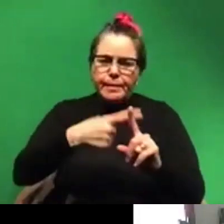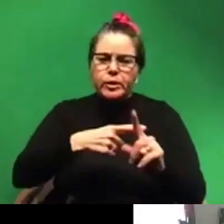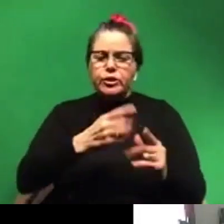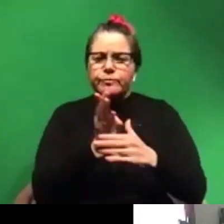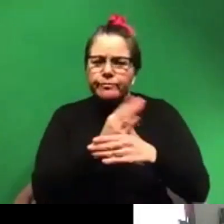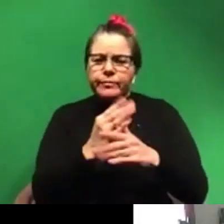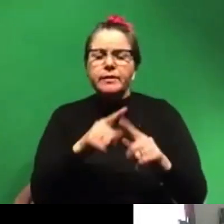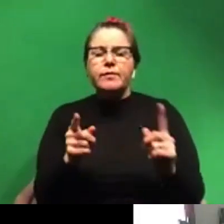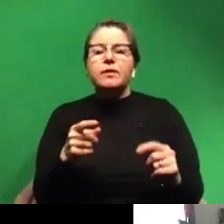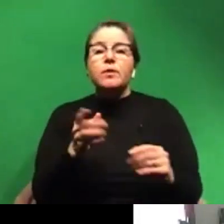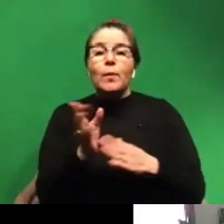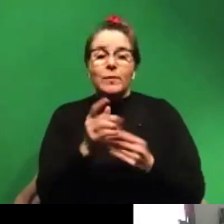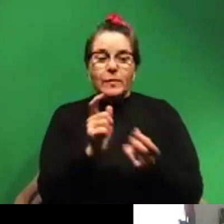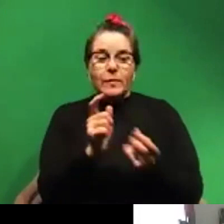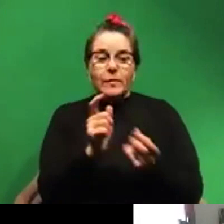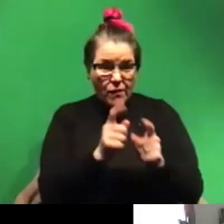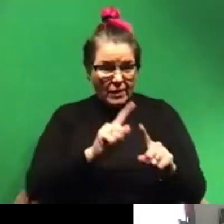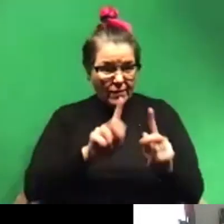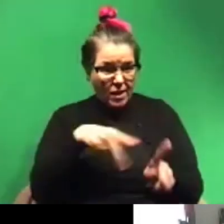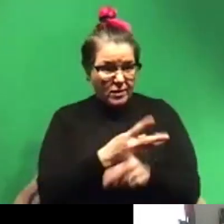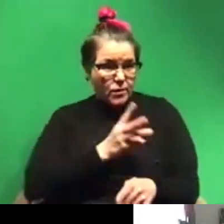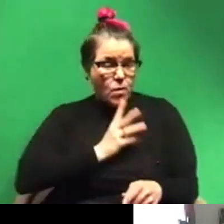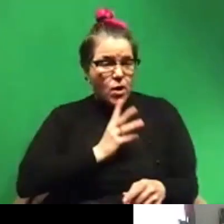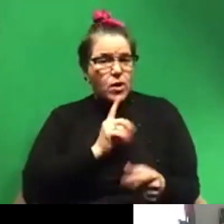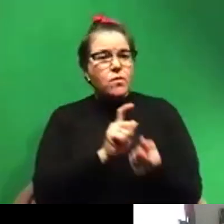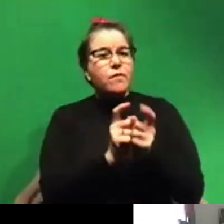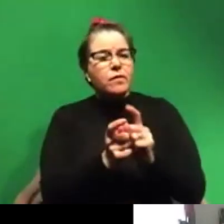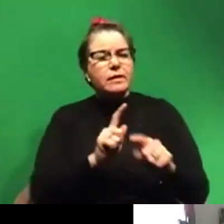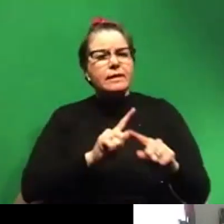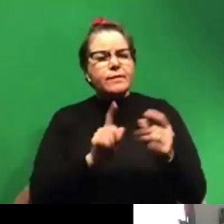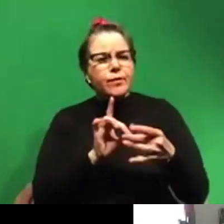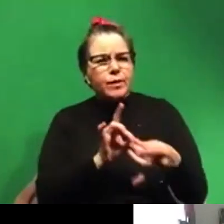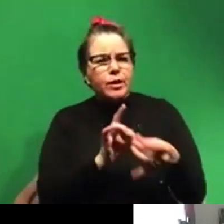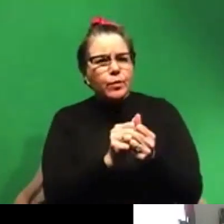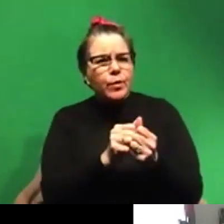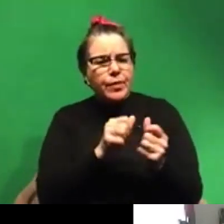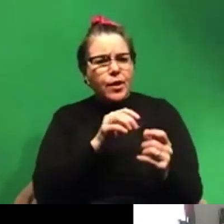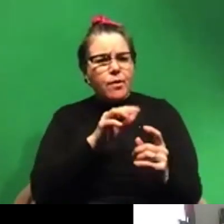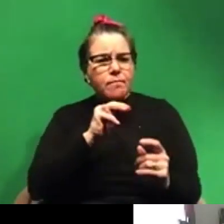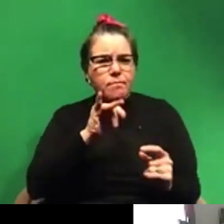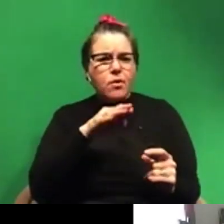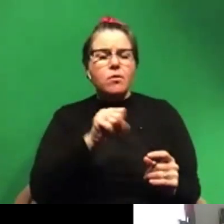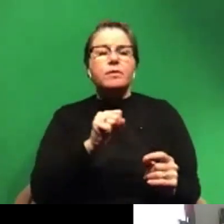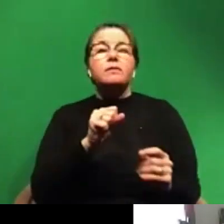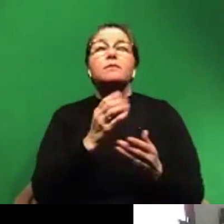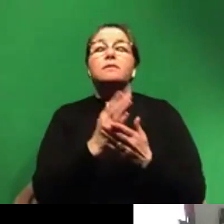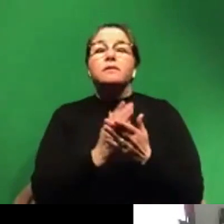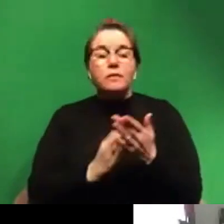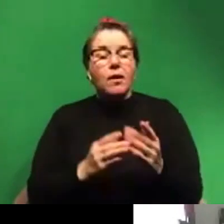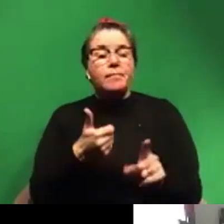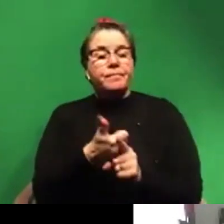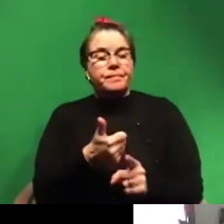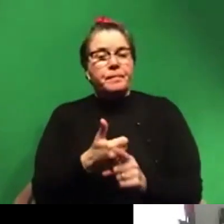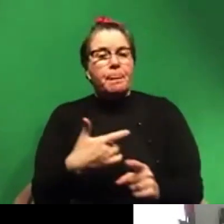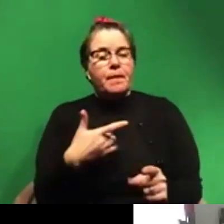fish are evolving in these different bodies of water, they're evolving different relationships with their microbes. Some microbes, they tend to